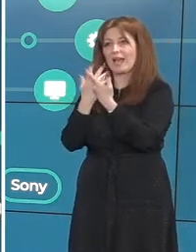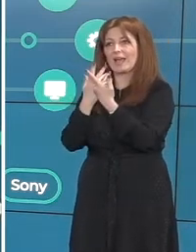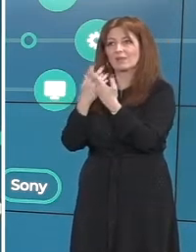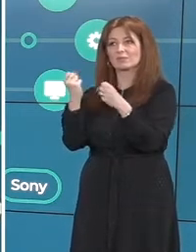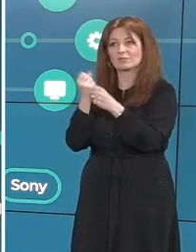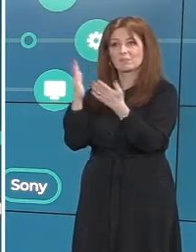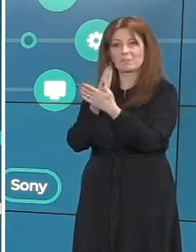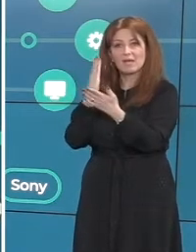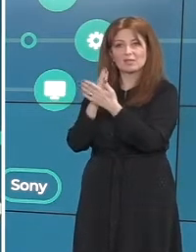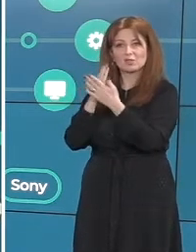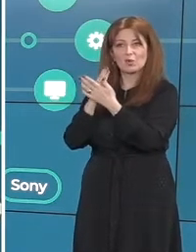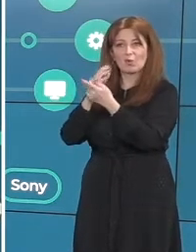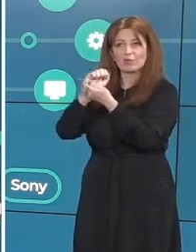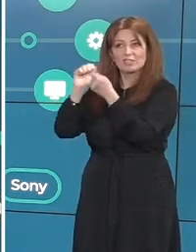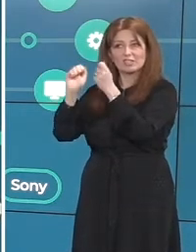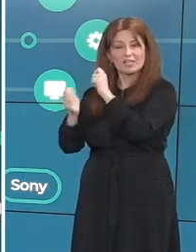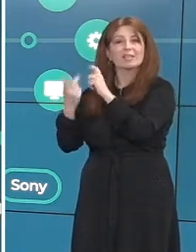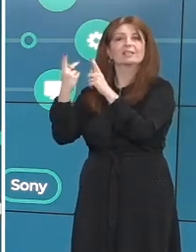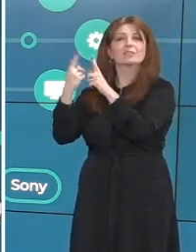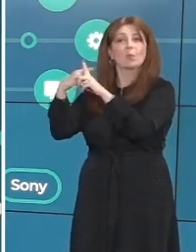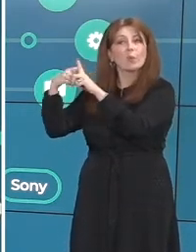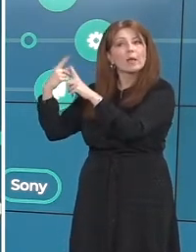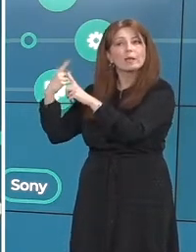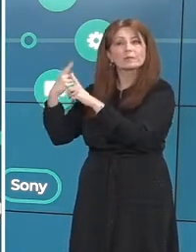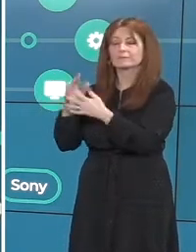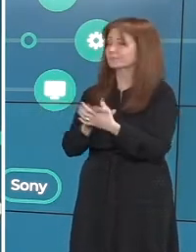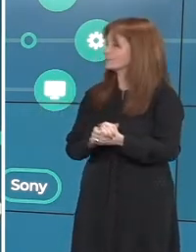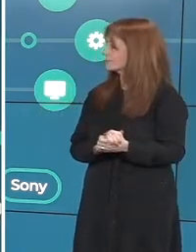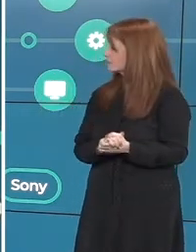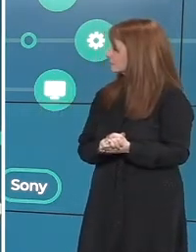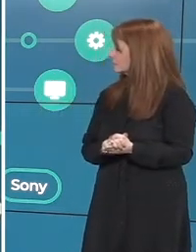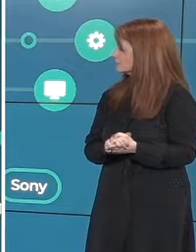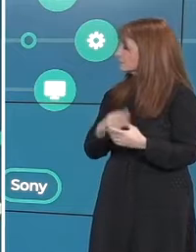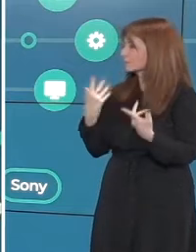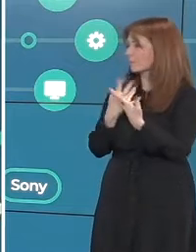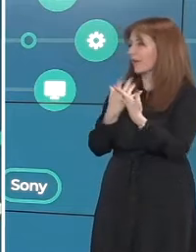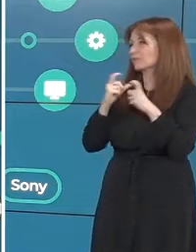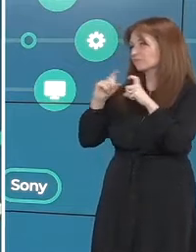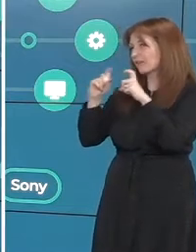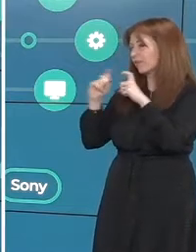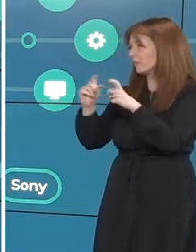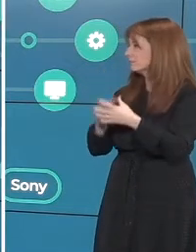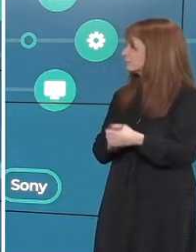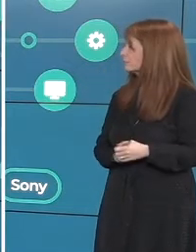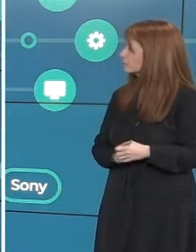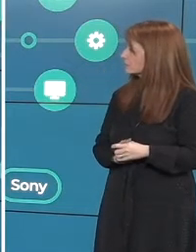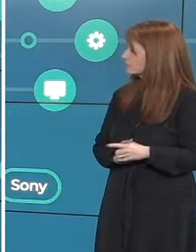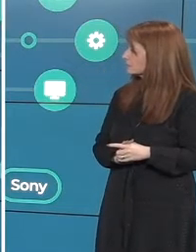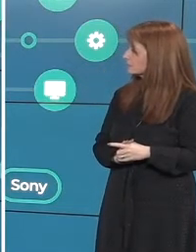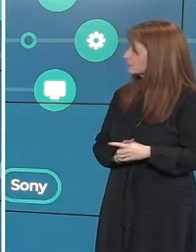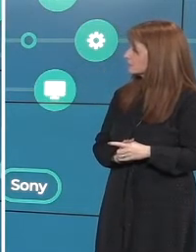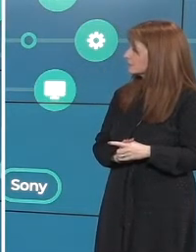speedily correct things so the accessible features we have that we maintain them. I think one of the